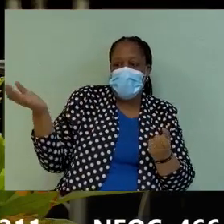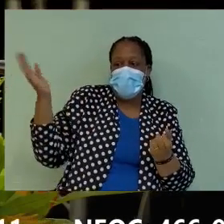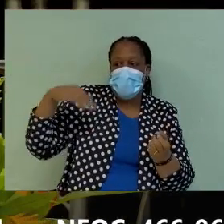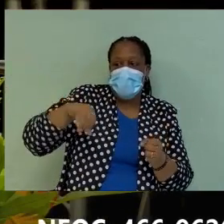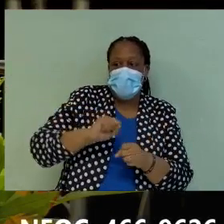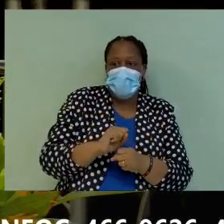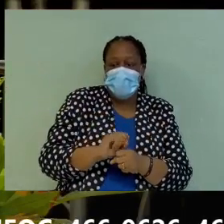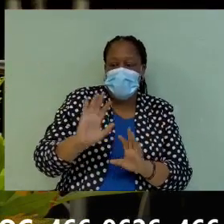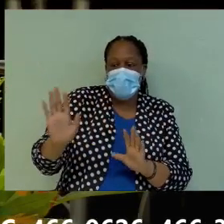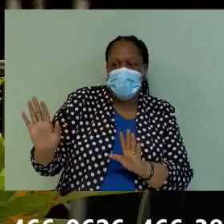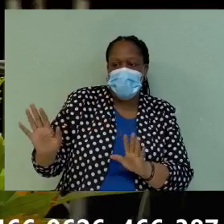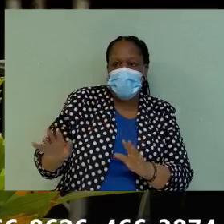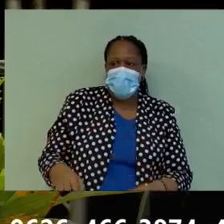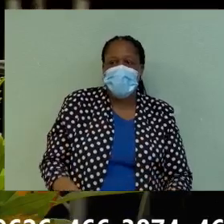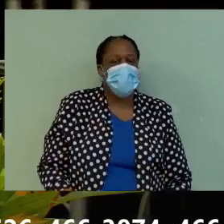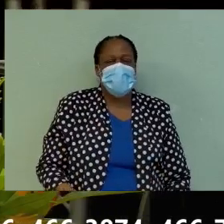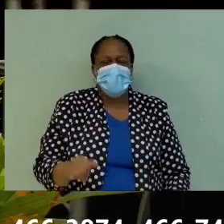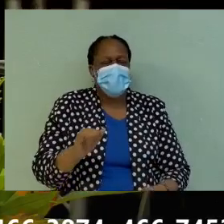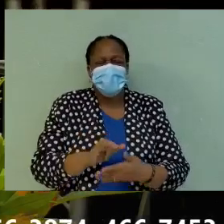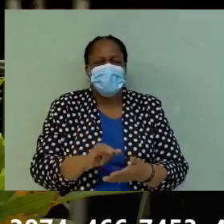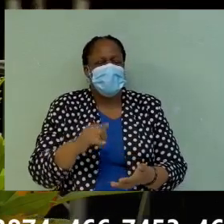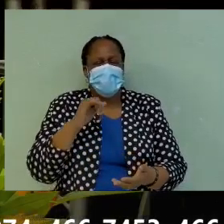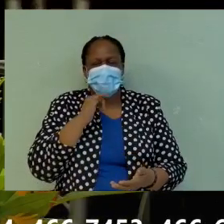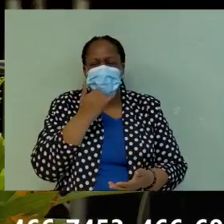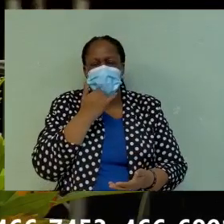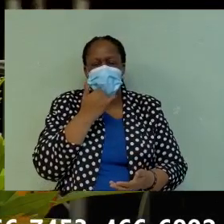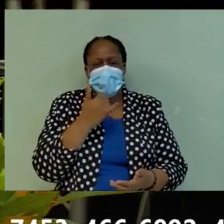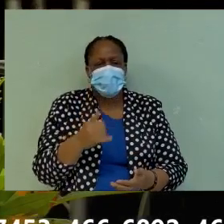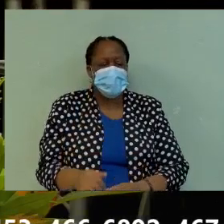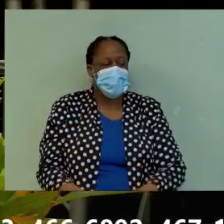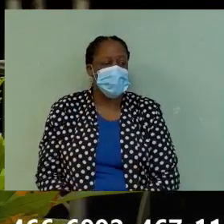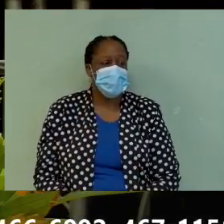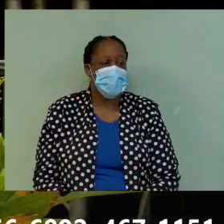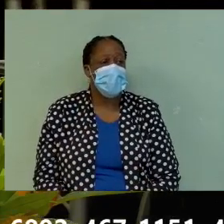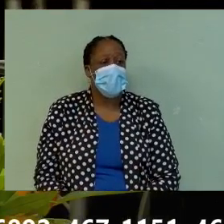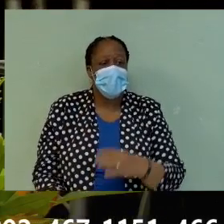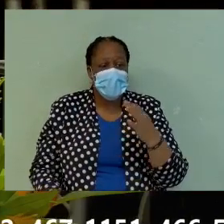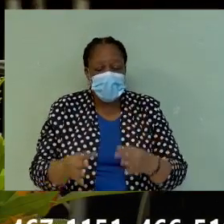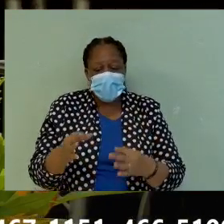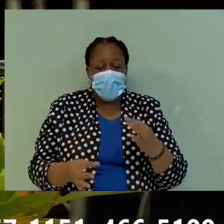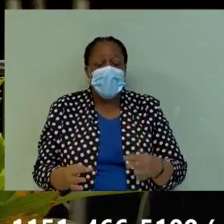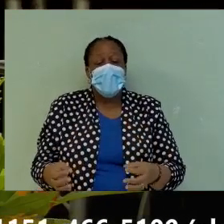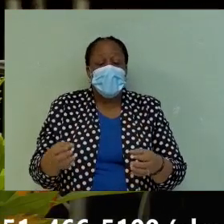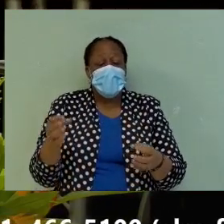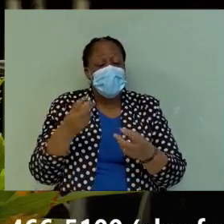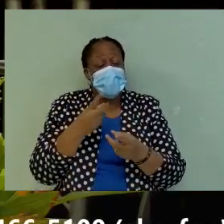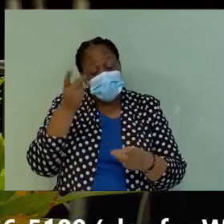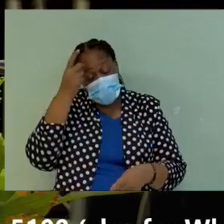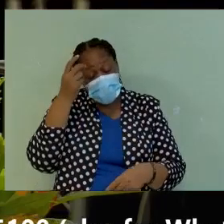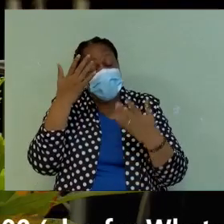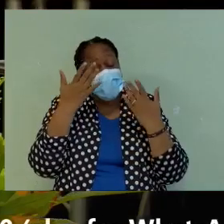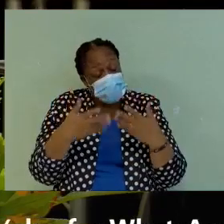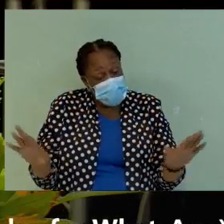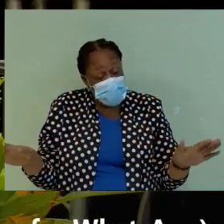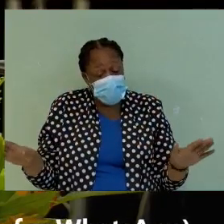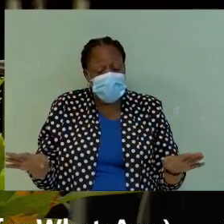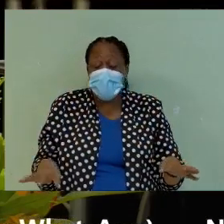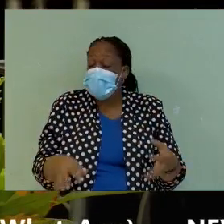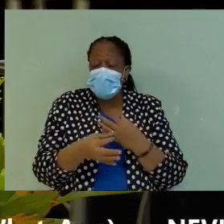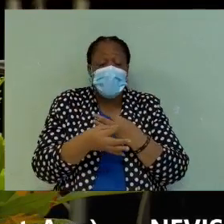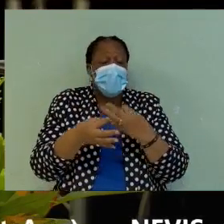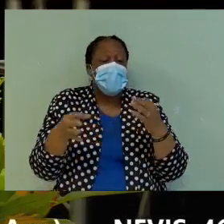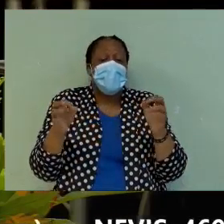rest of their lives, and that is not so. And so if somebody is declared recovered, this person is free to go to the supermarket,